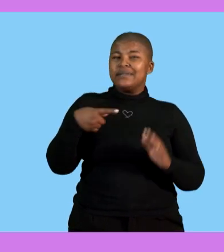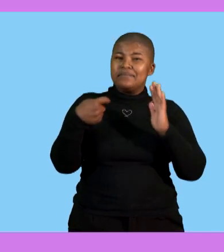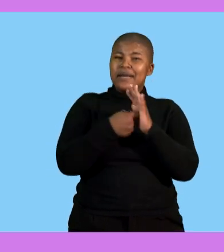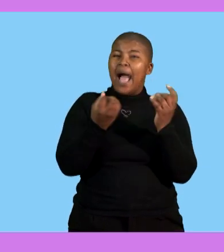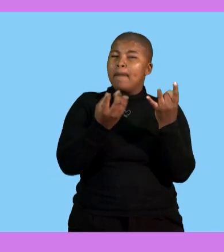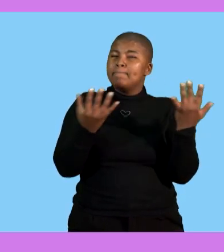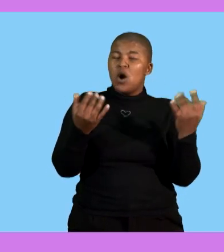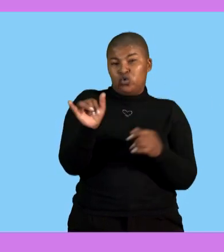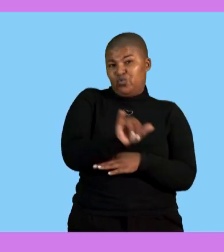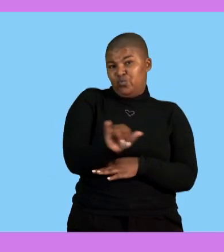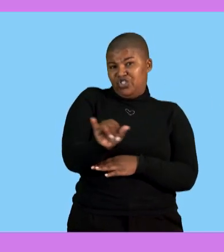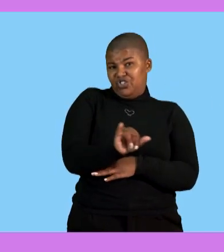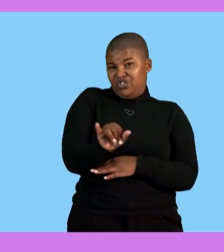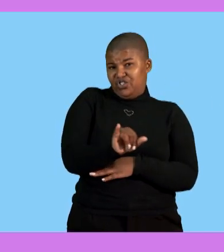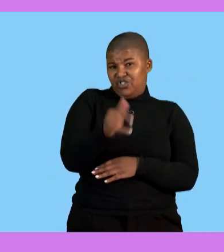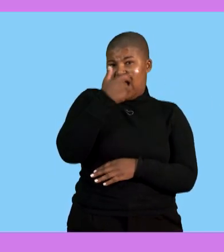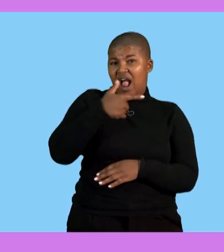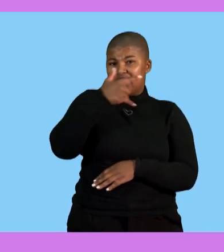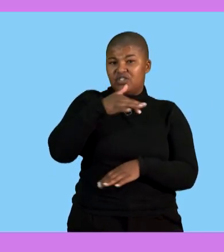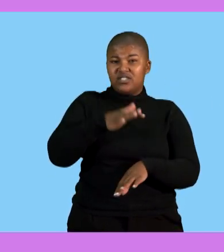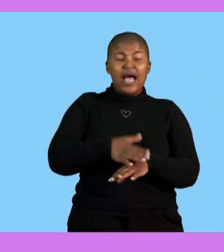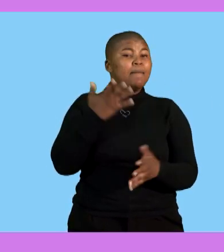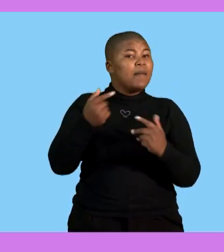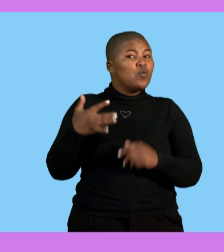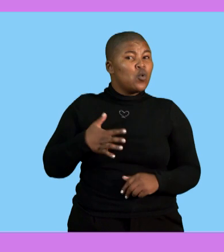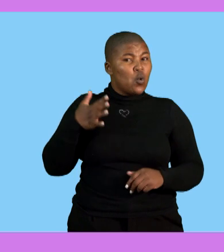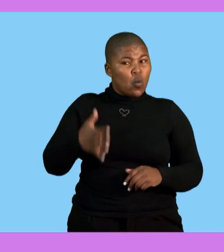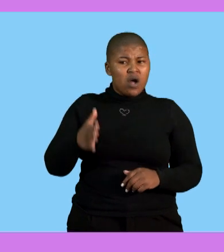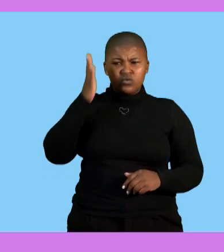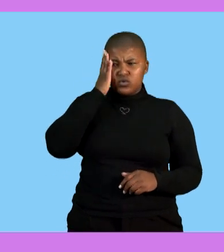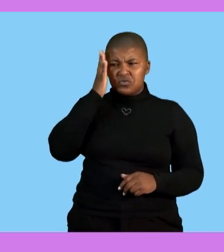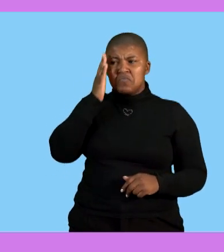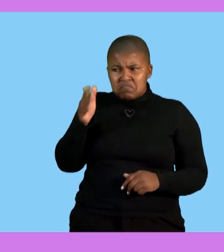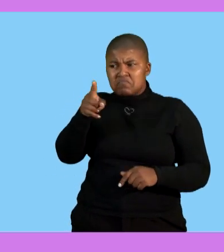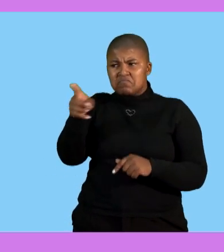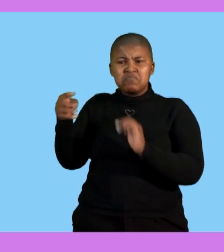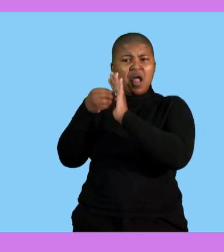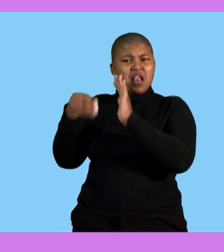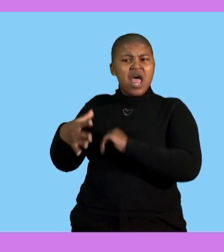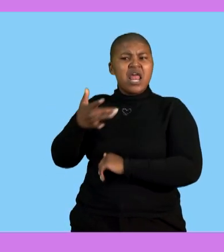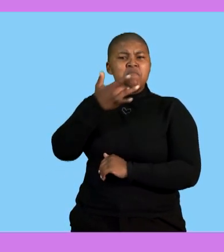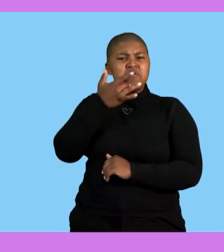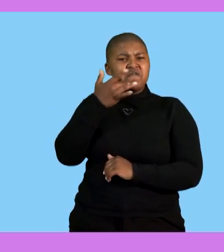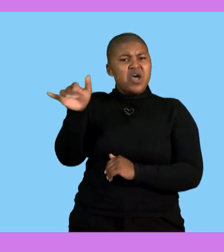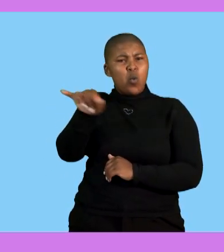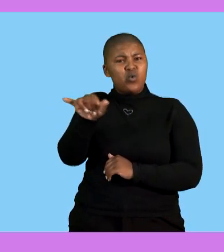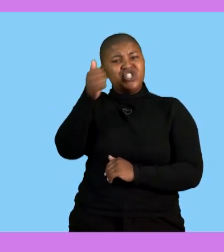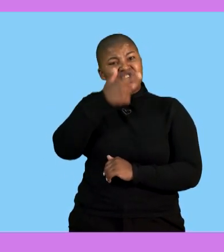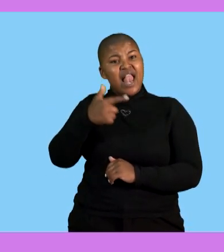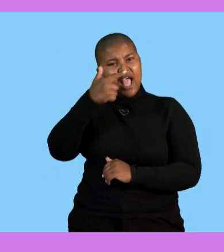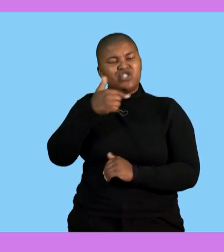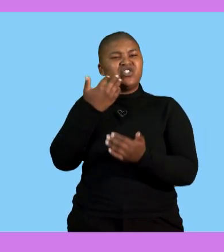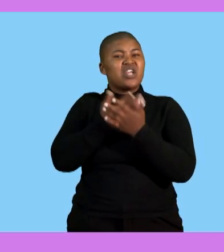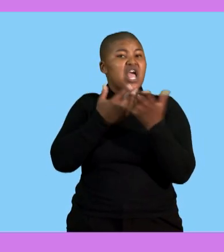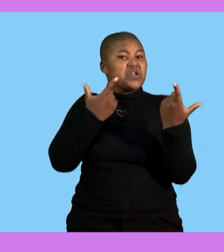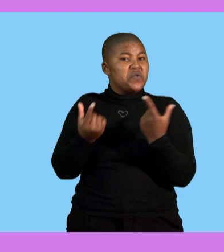So now, if you want to find out the learner's preferred lunch during break, you can do the observation. They